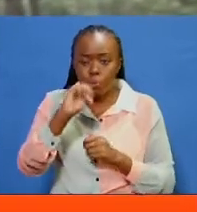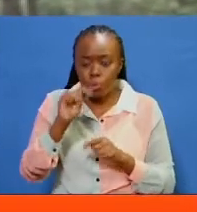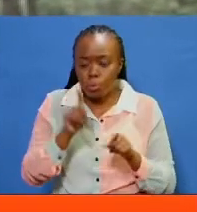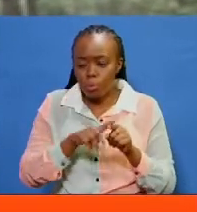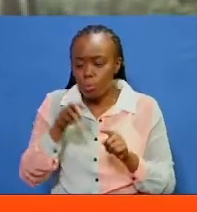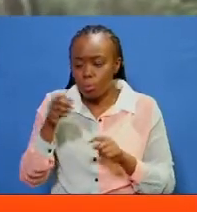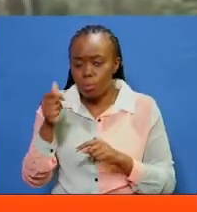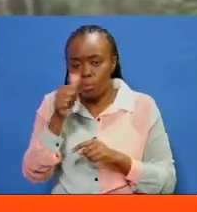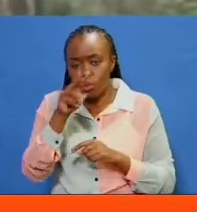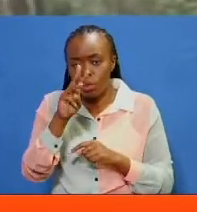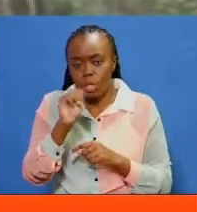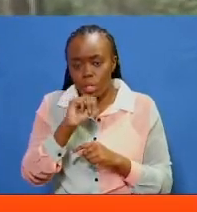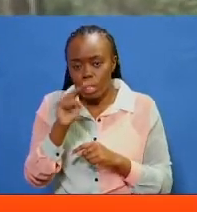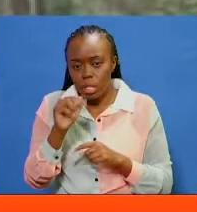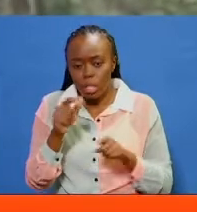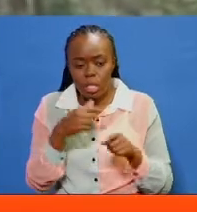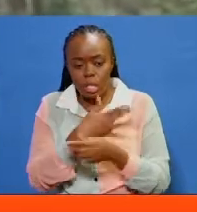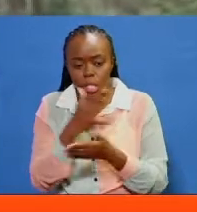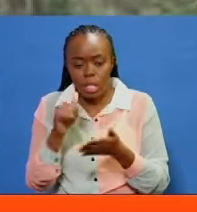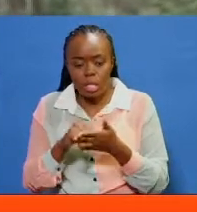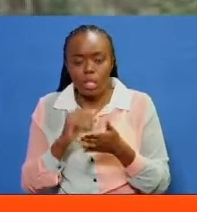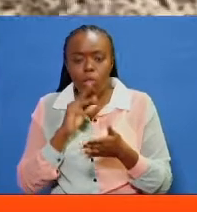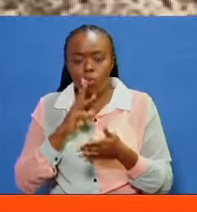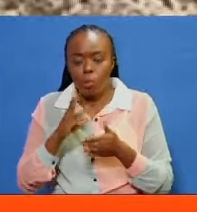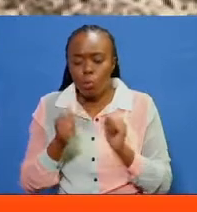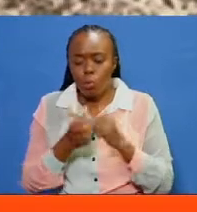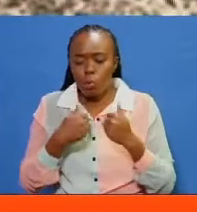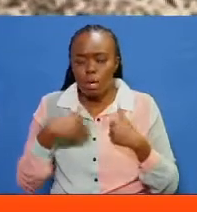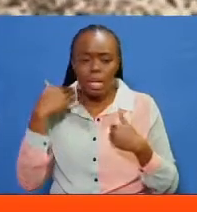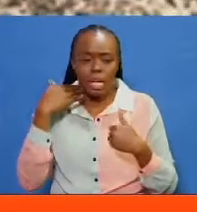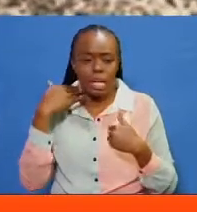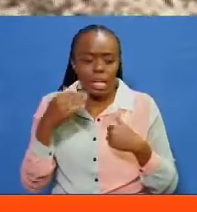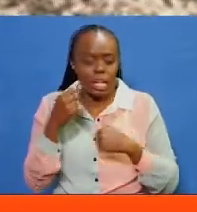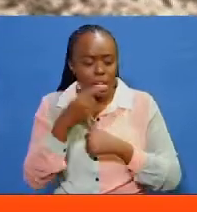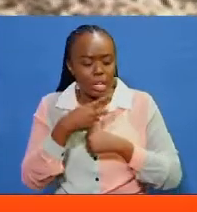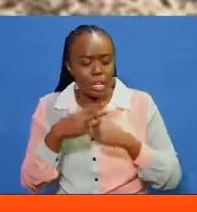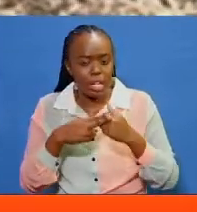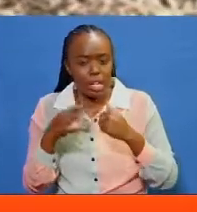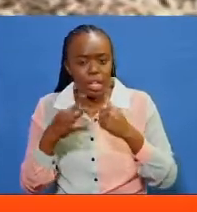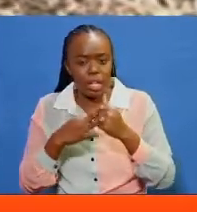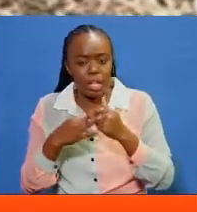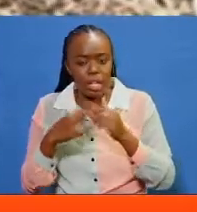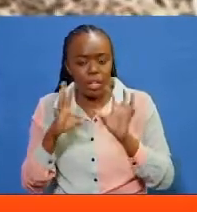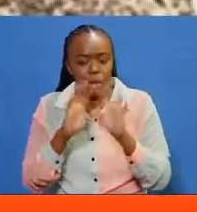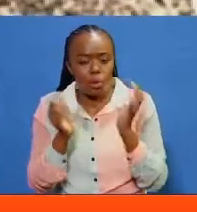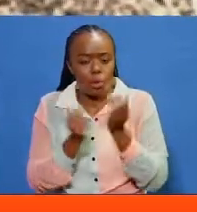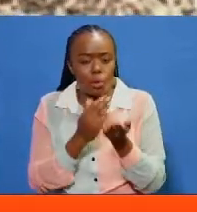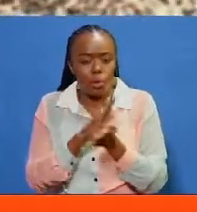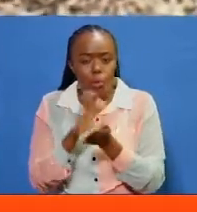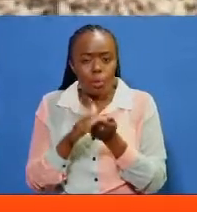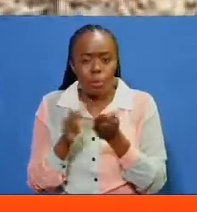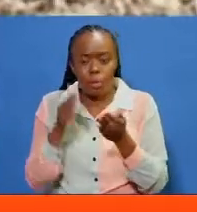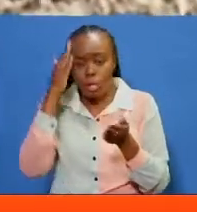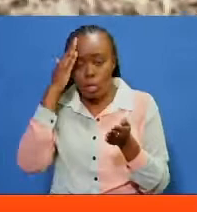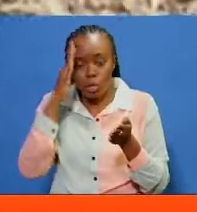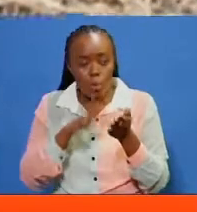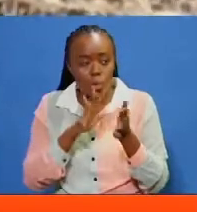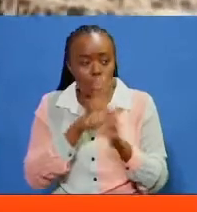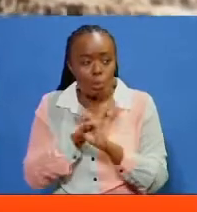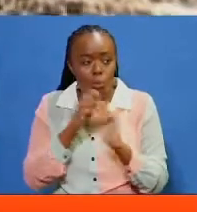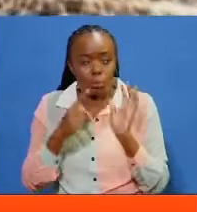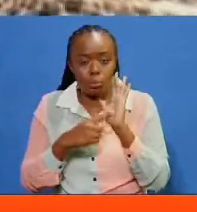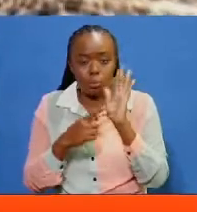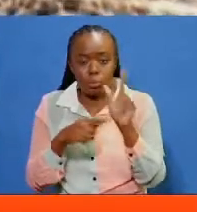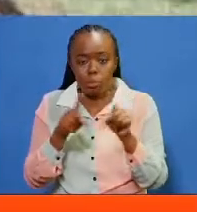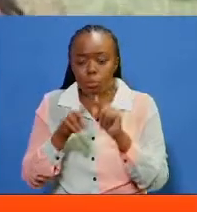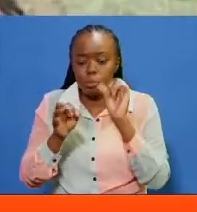Musa. They were killed on August 8 in a troubling circumstance of mistaken identity. They